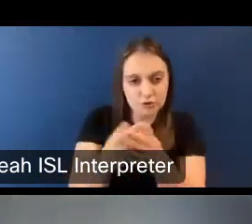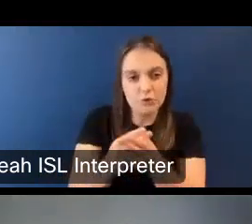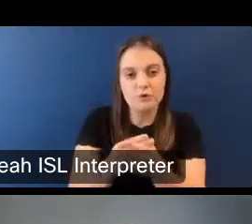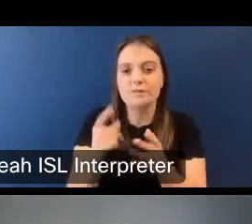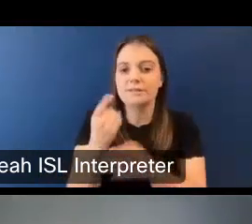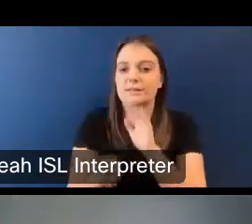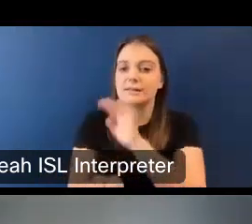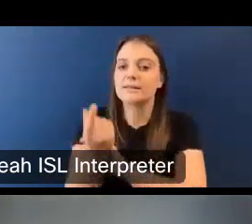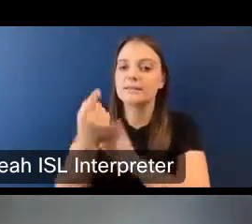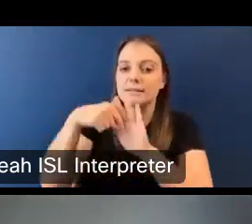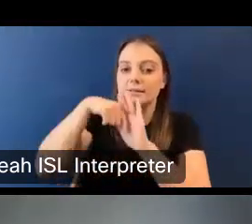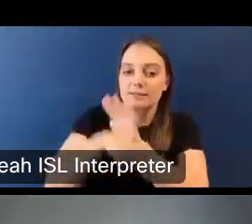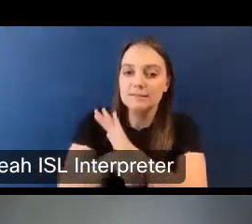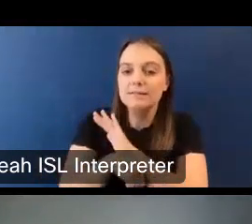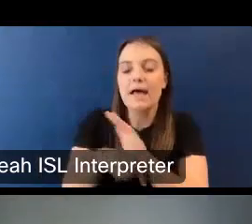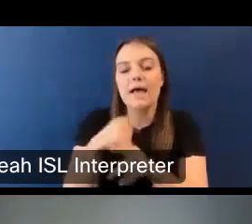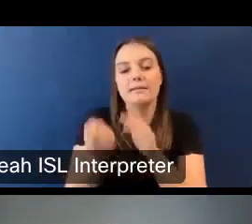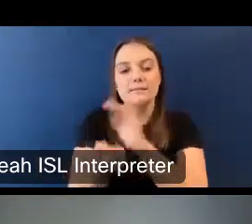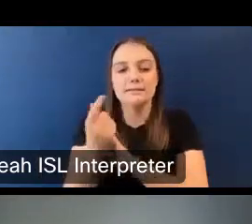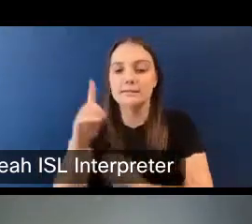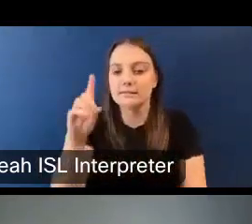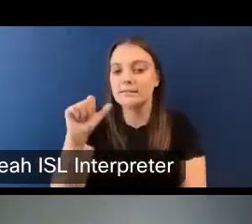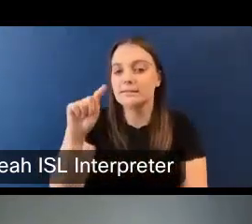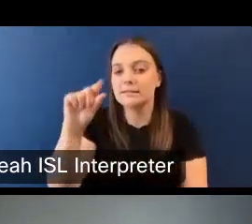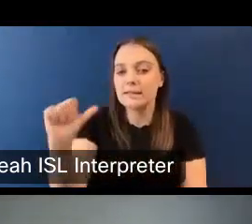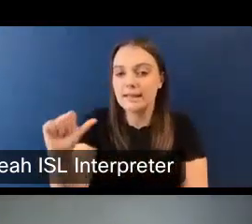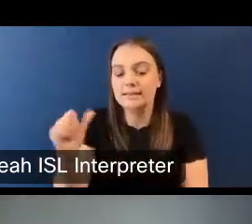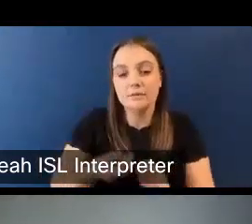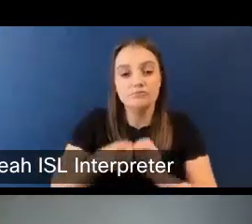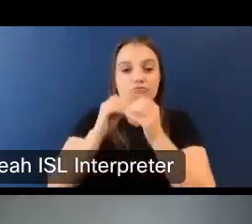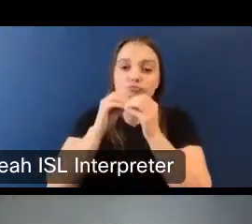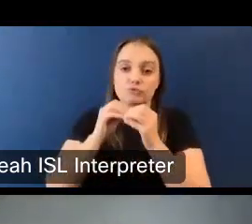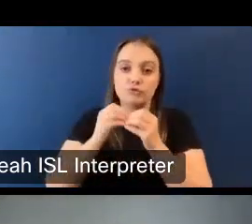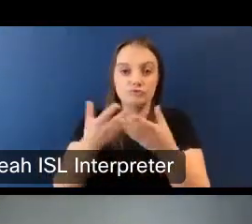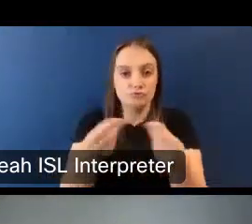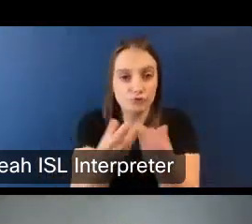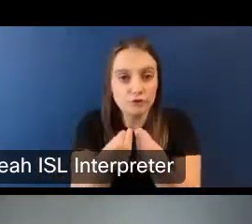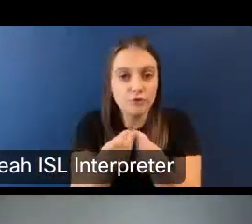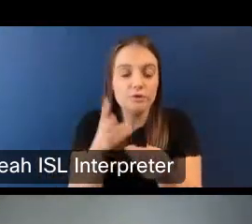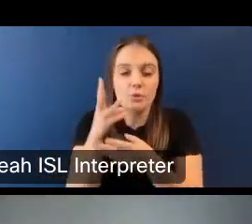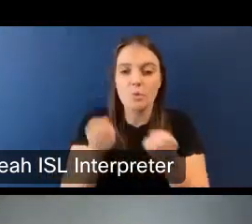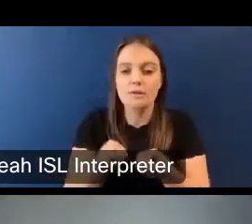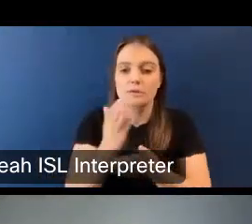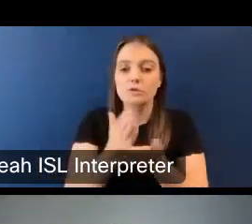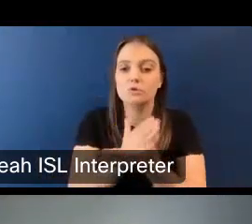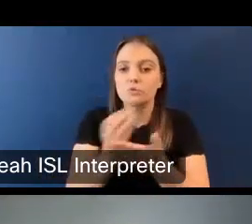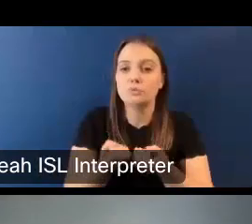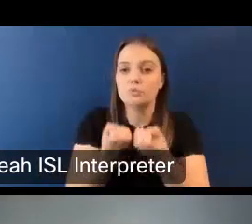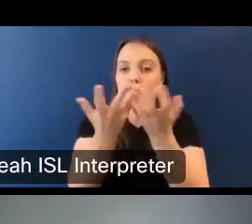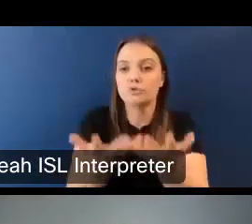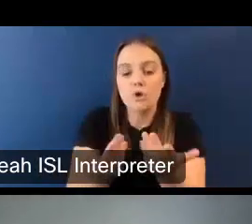data. You would be producing some resources and means of sharing learning following some